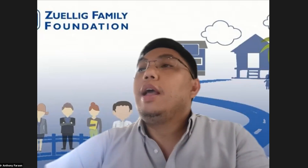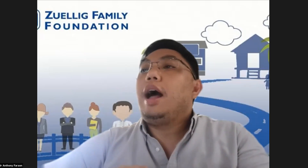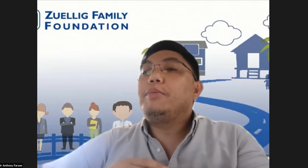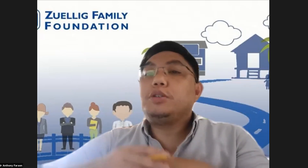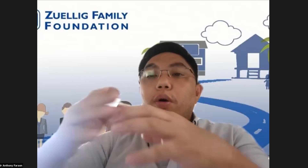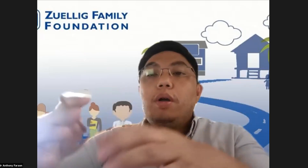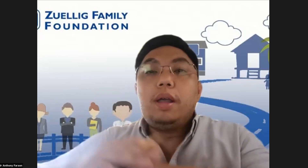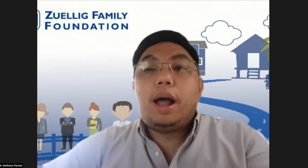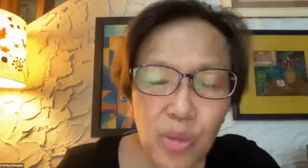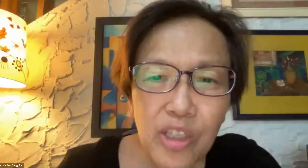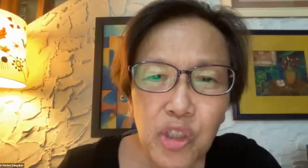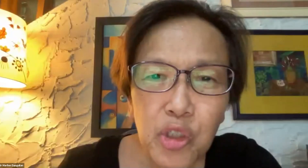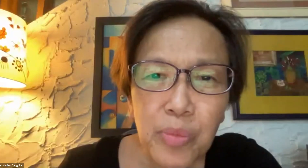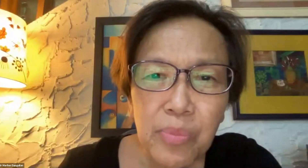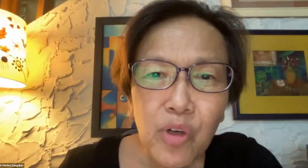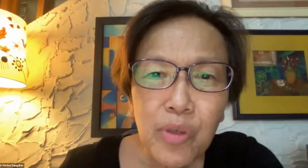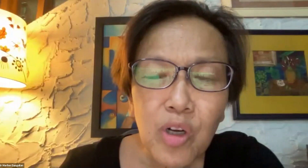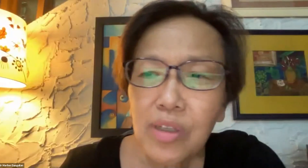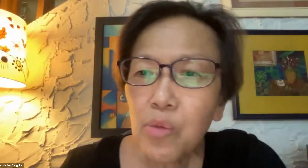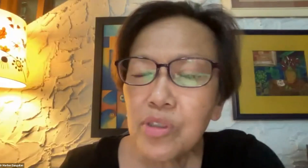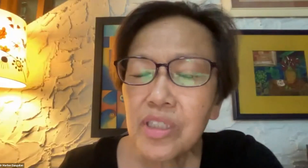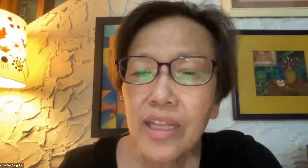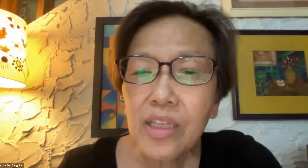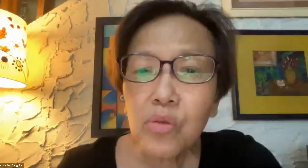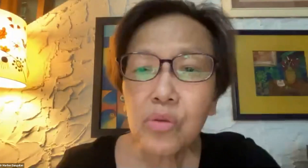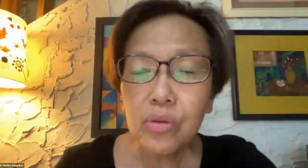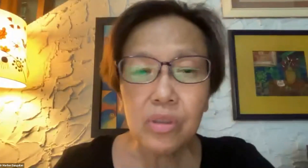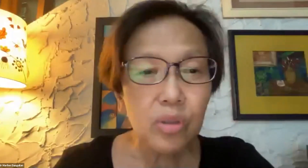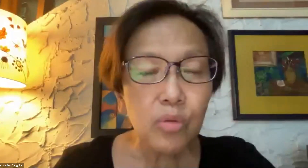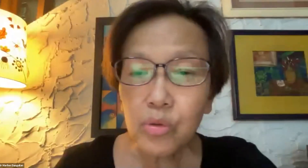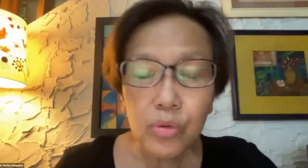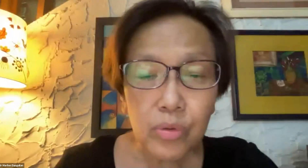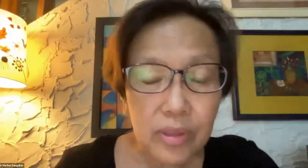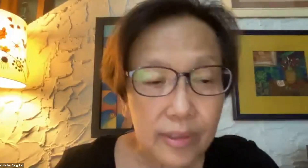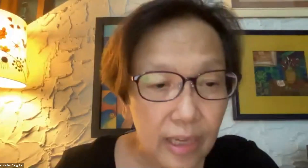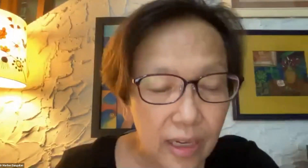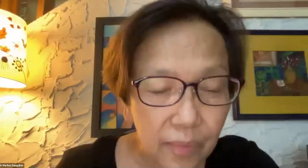No? Tony, excuse me. Before we go on, I would just like to